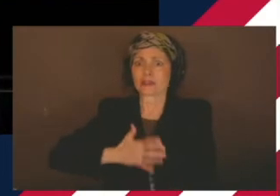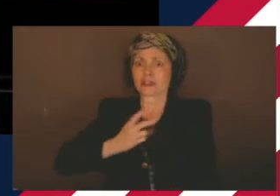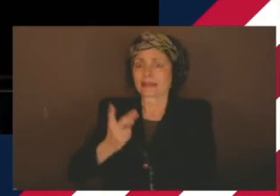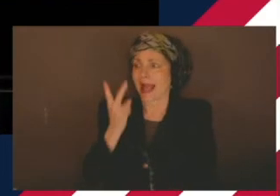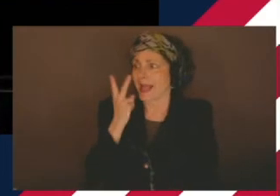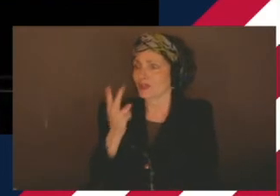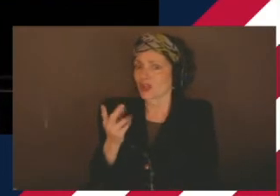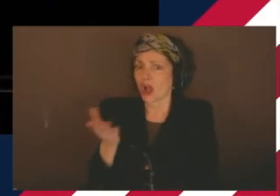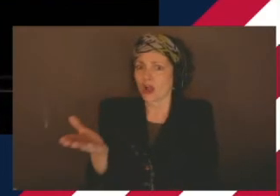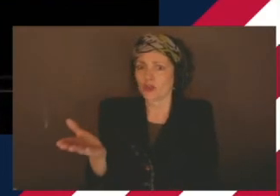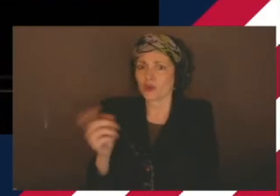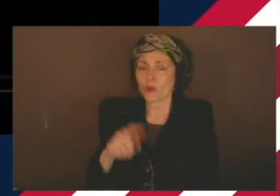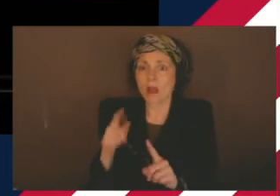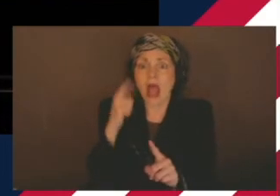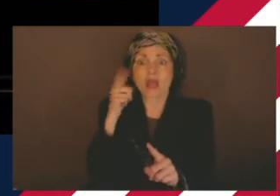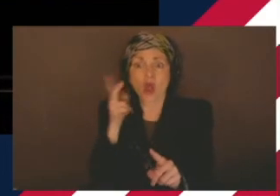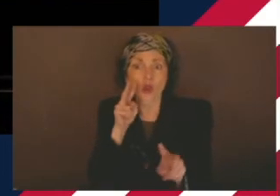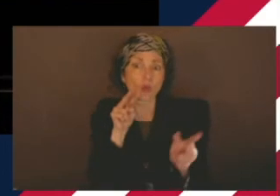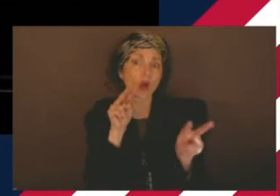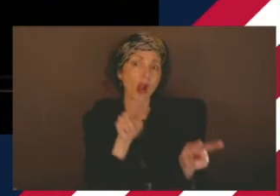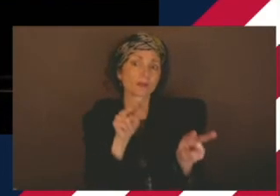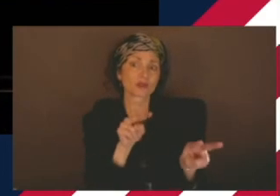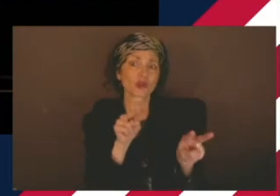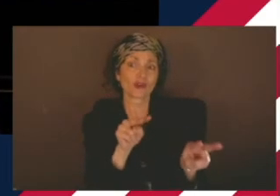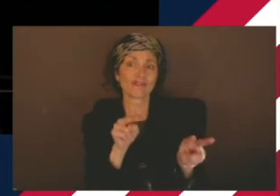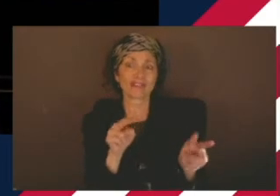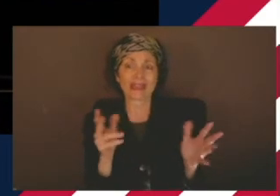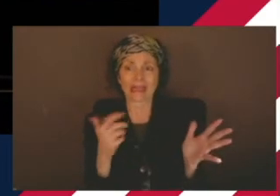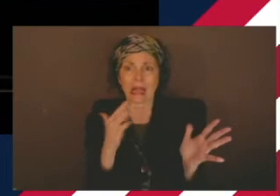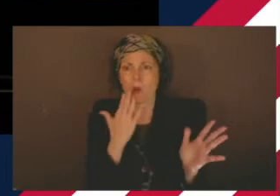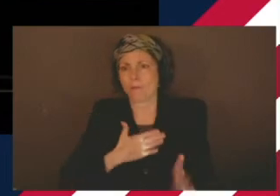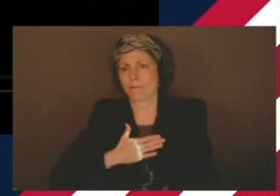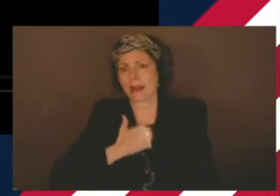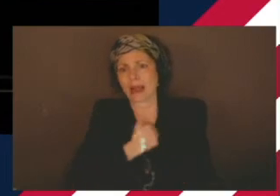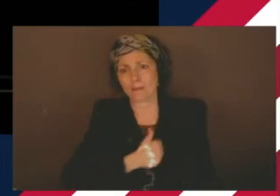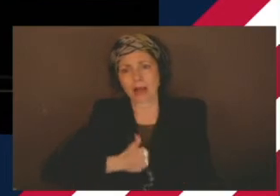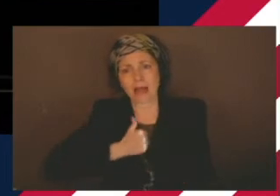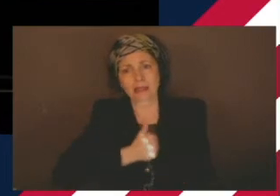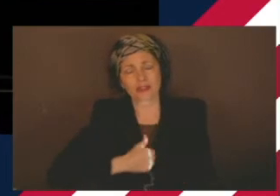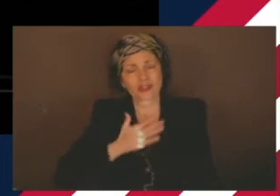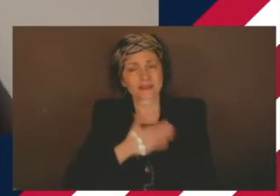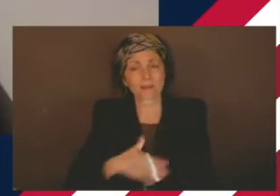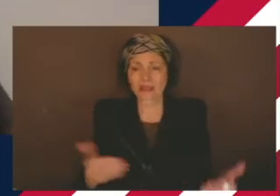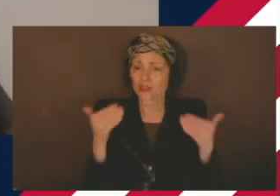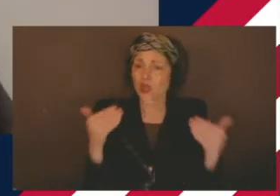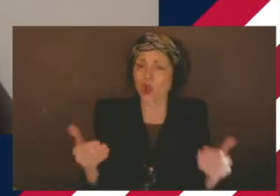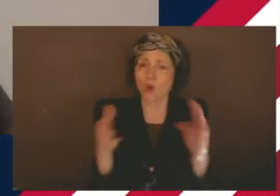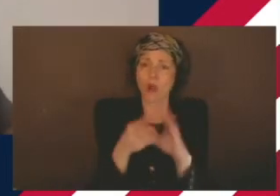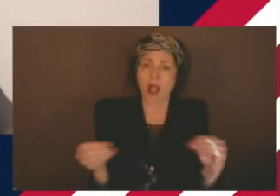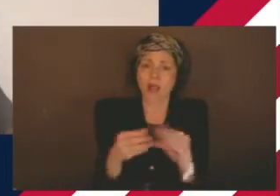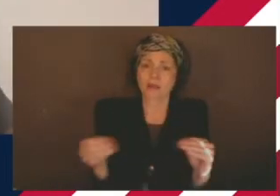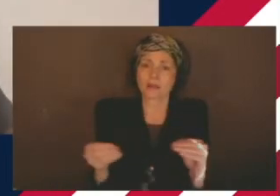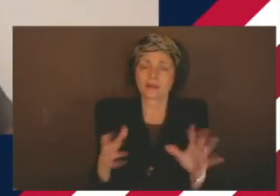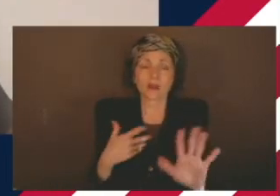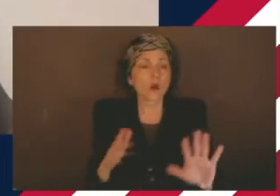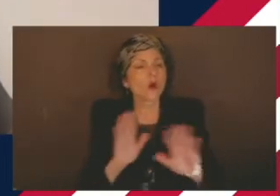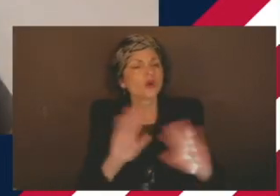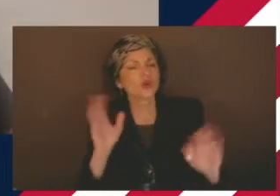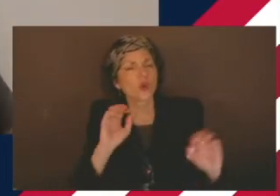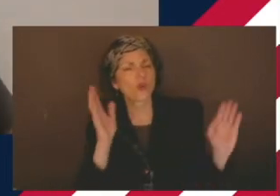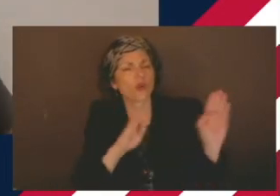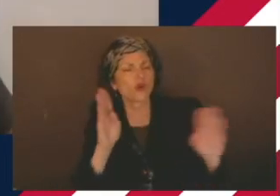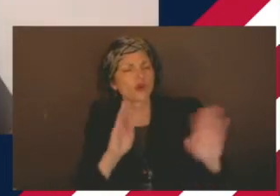were just observing what we were doing this evening. My apologies. Please go ahead. No worries. Thank you so much for the opportunity. Thank